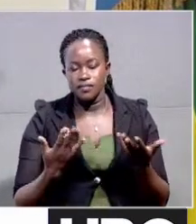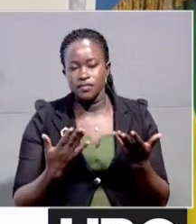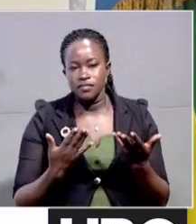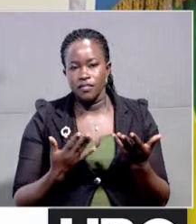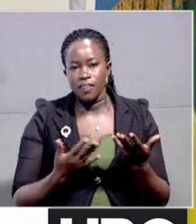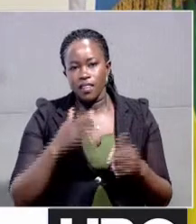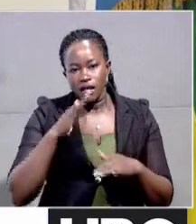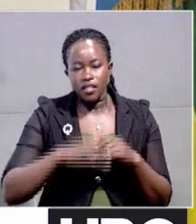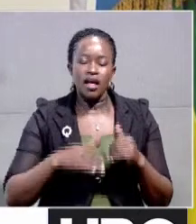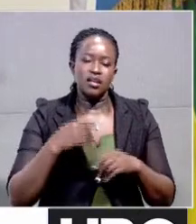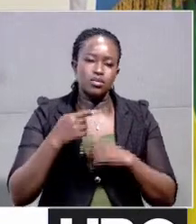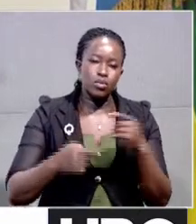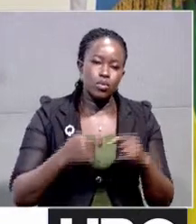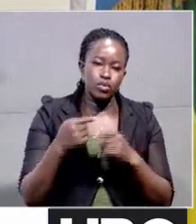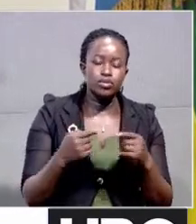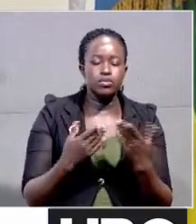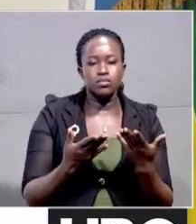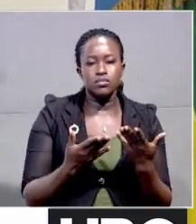vilified